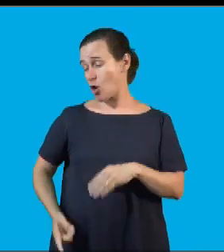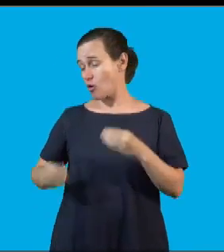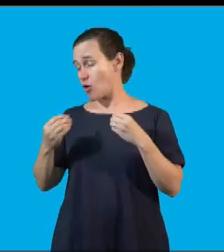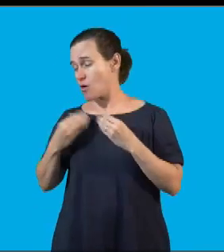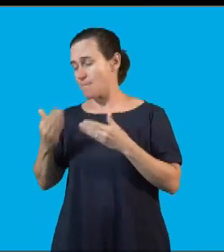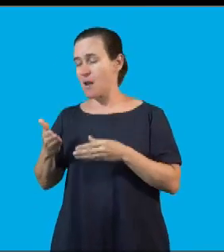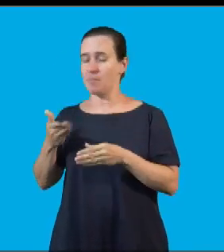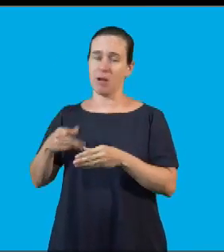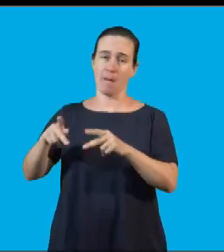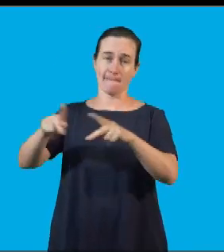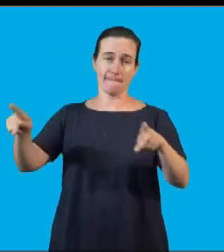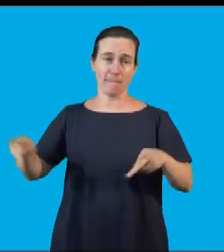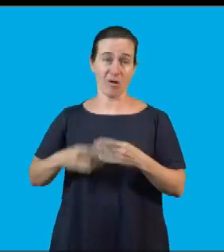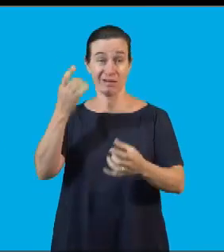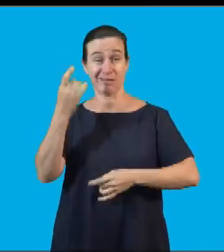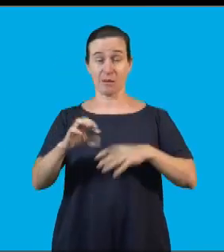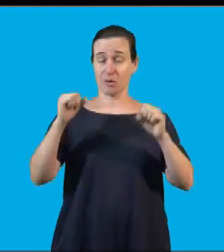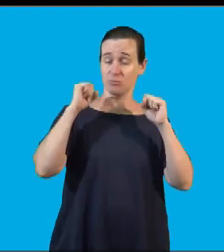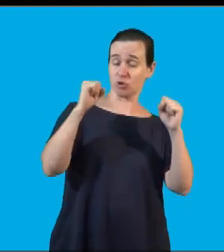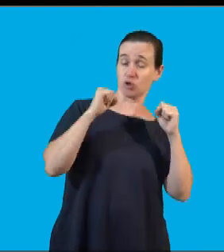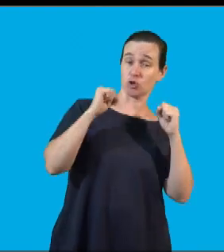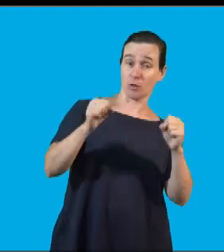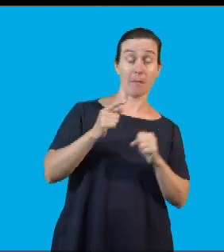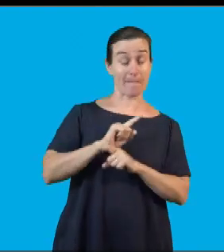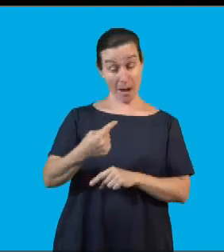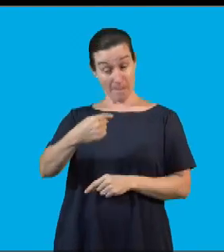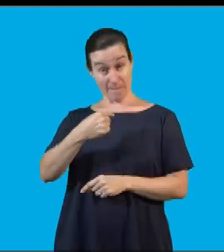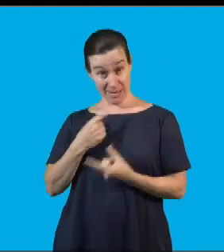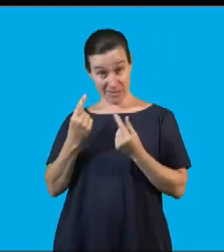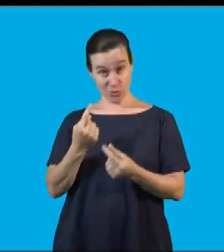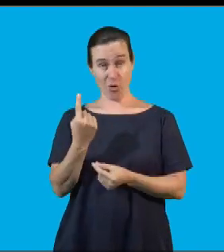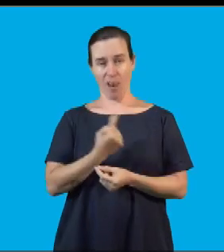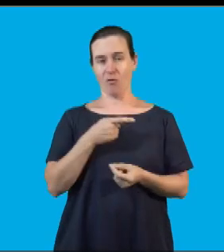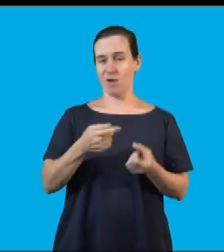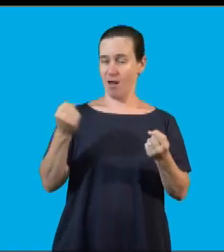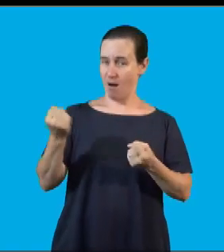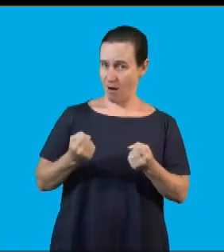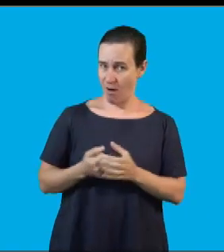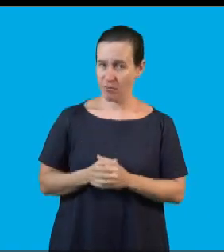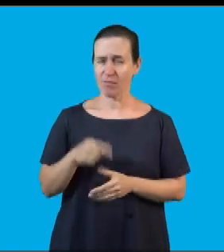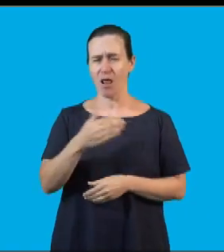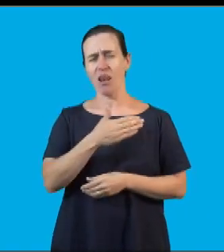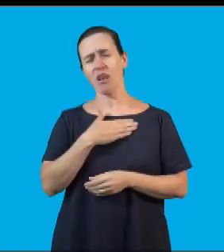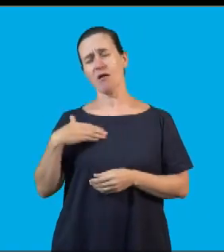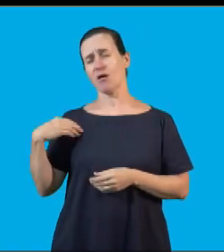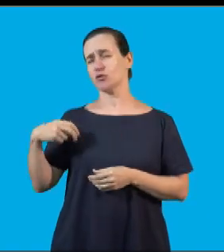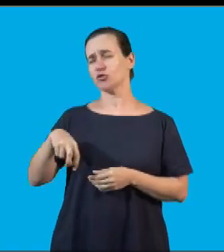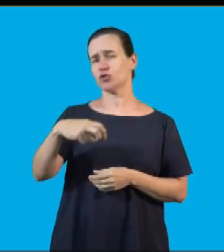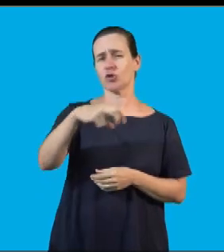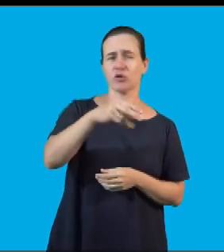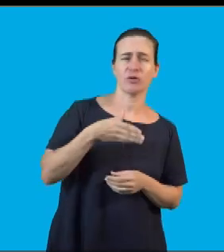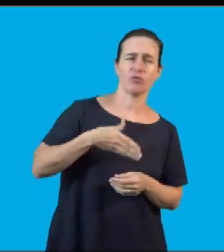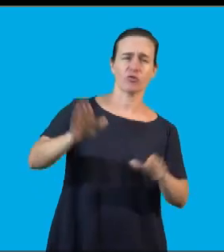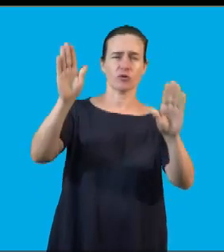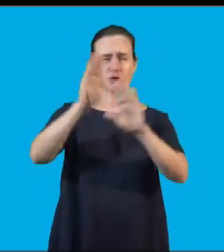trudging around the park. Some people do it in the gym, but lately I've taken to doing it alone in the car, on long journeys, north through